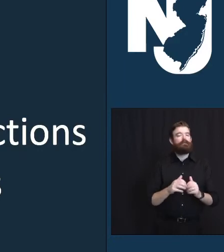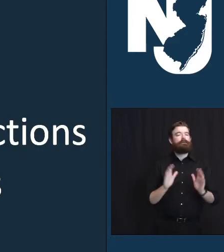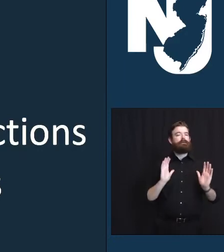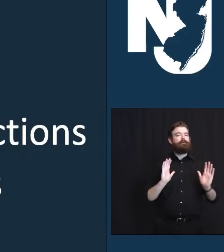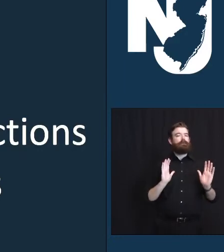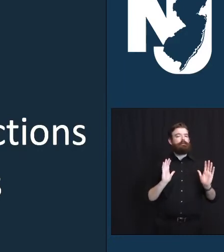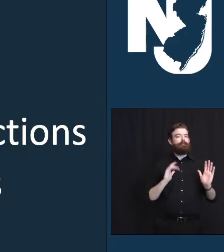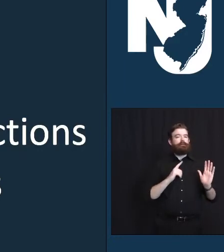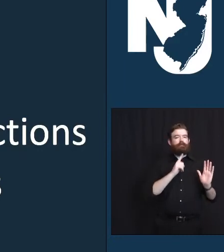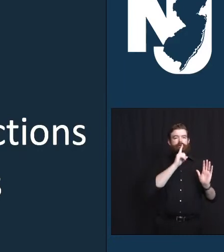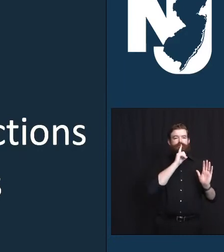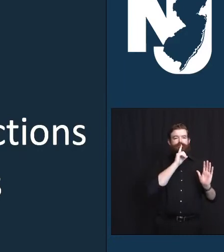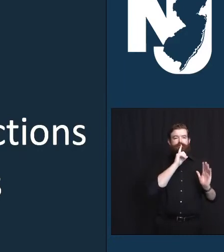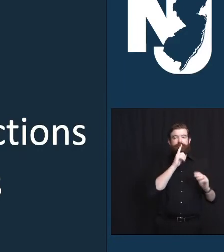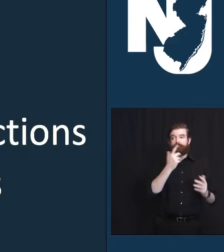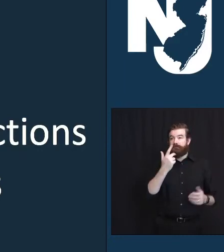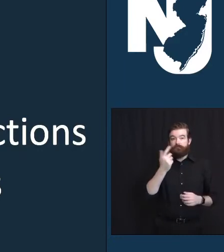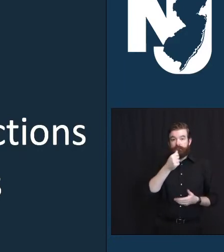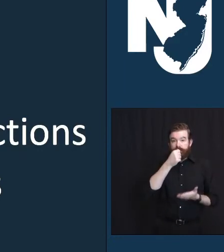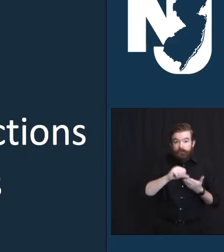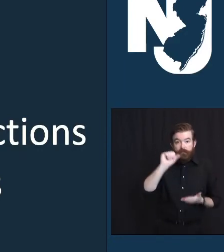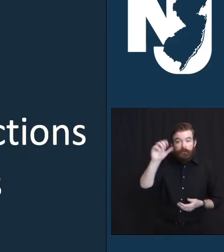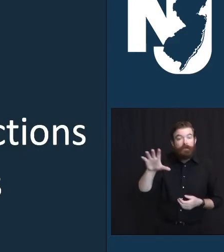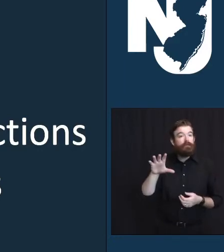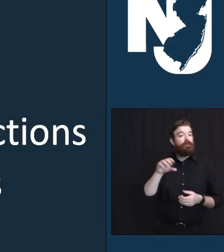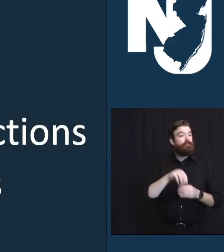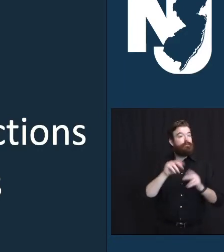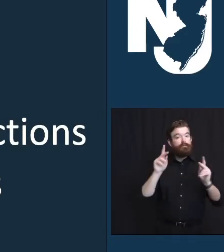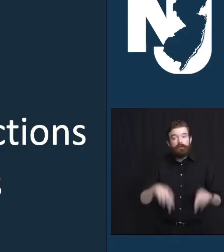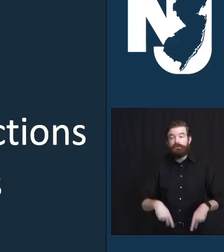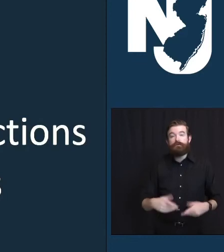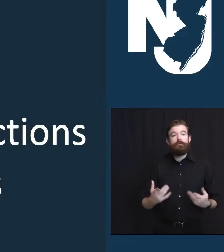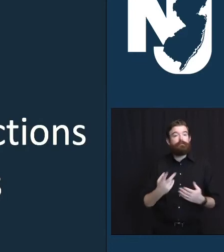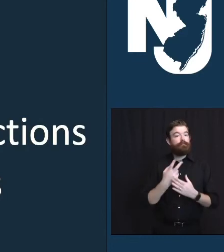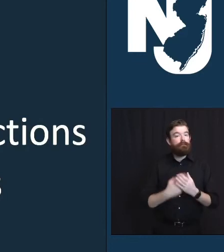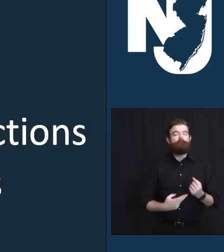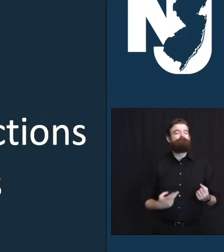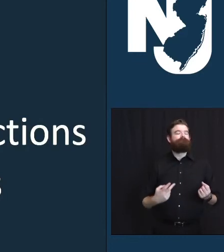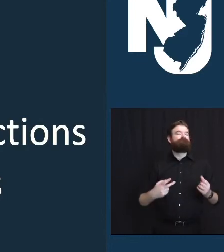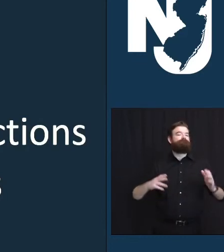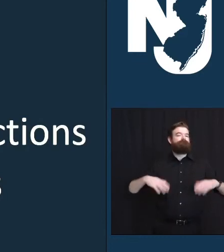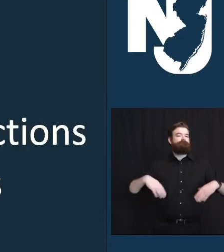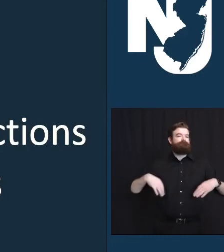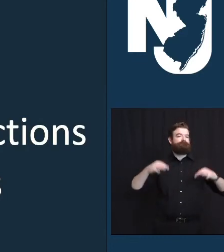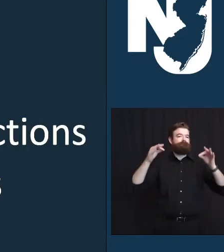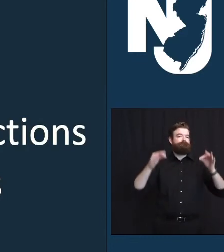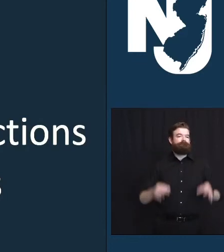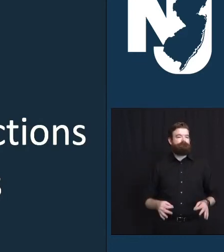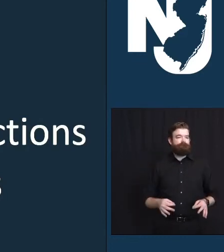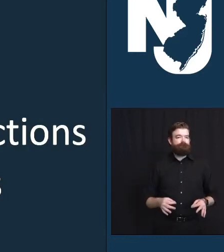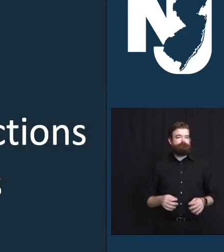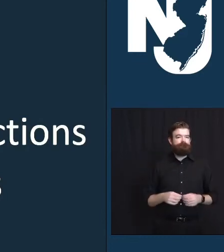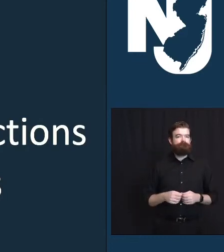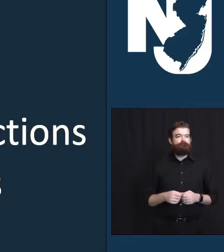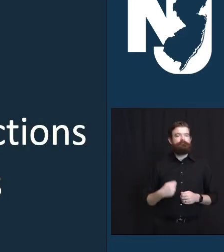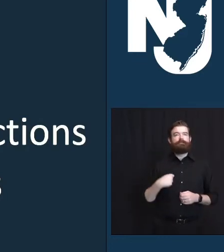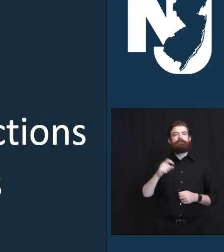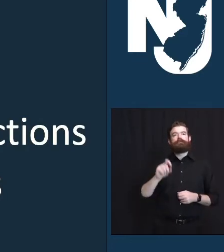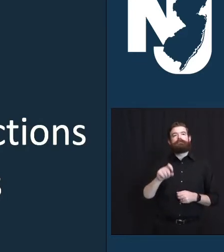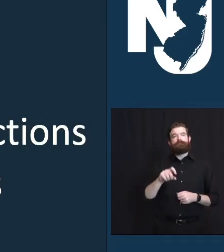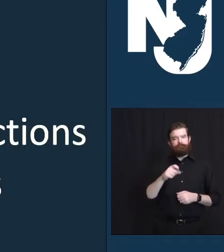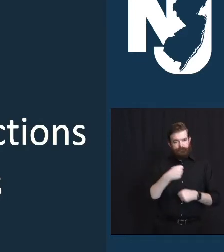or through a hybrid of VBM and in person. A final decision as to this must be made by mid-February. We want to be able